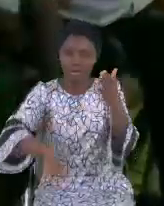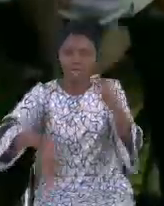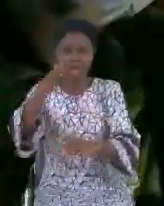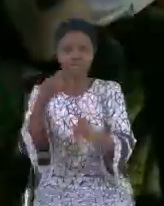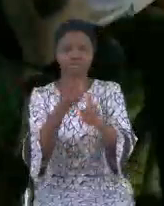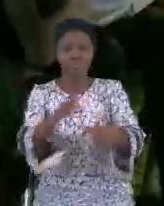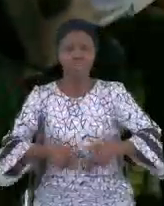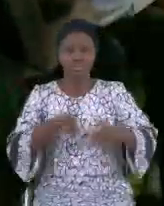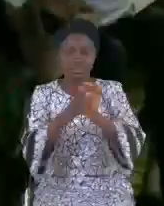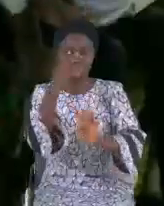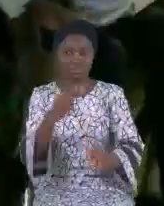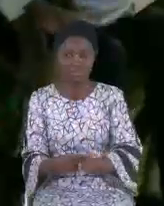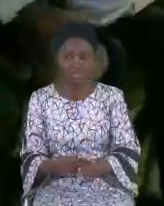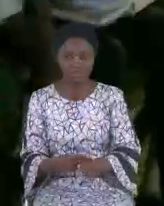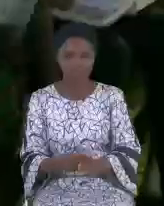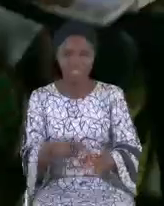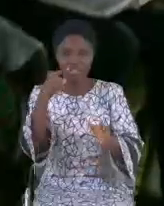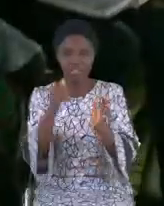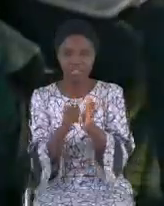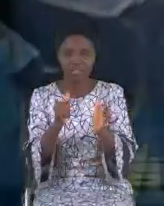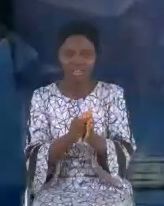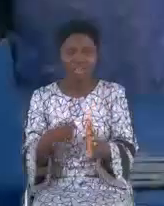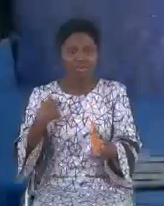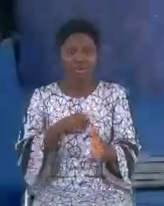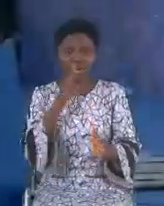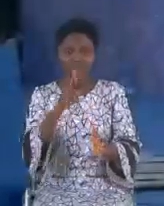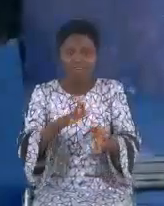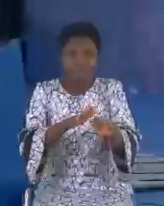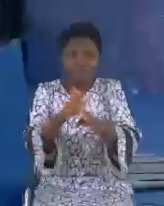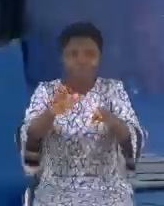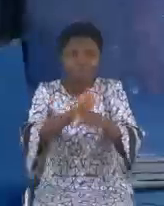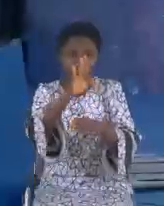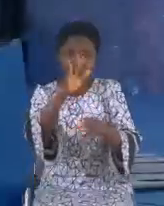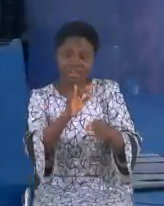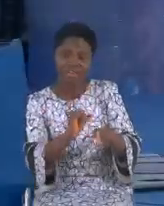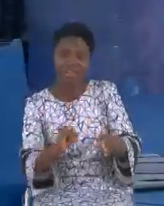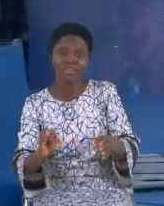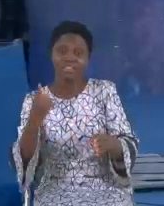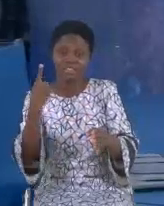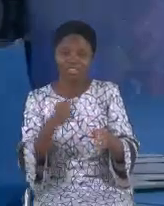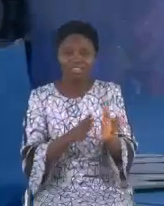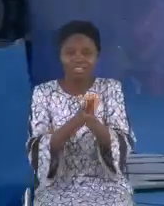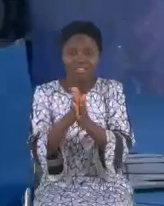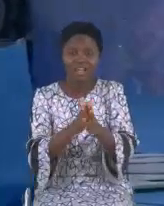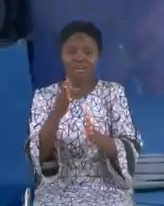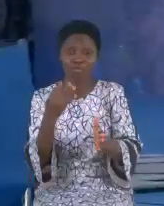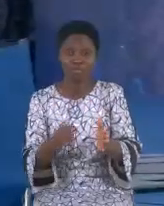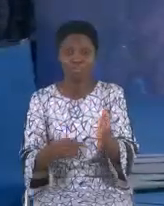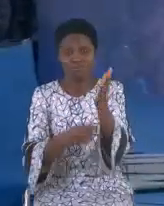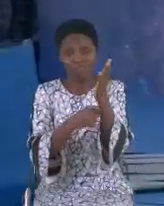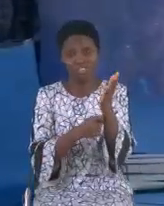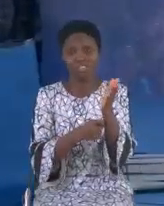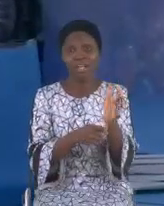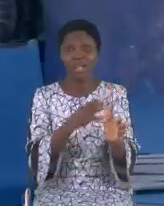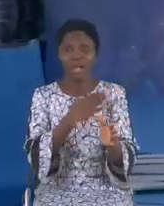fulfilling the desires of the flesh and of the mind, And we were by nature